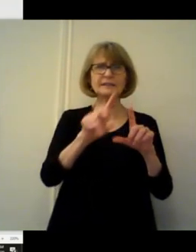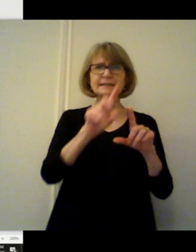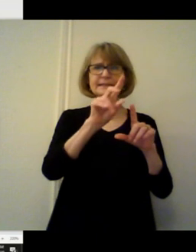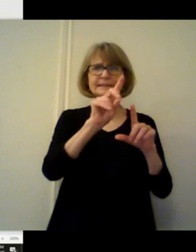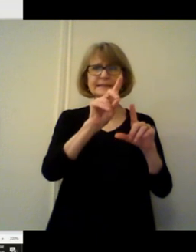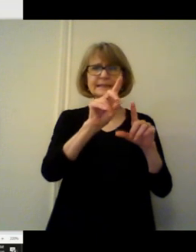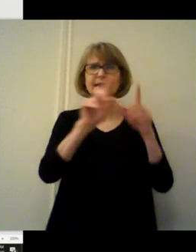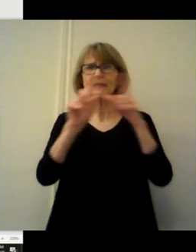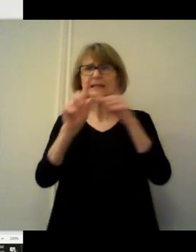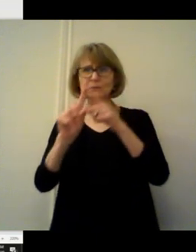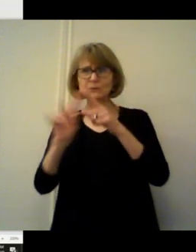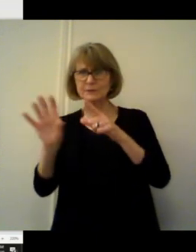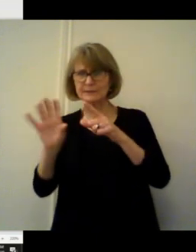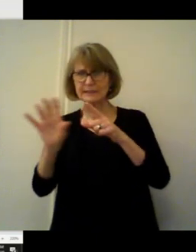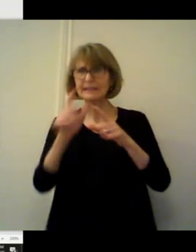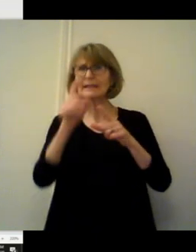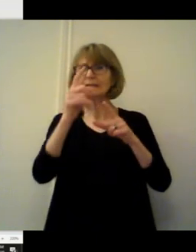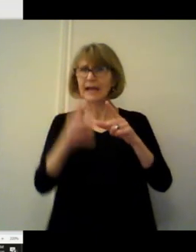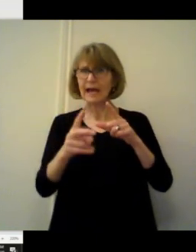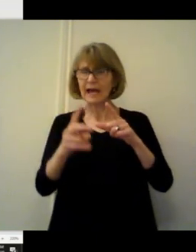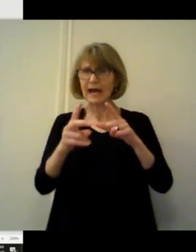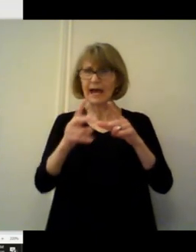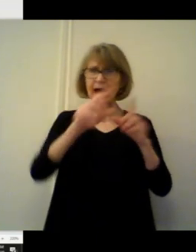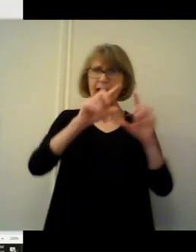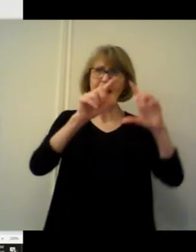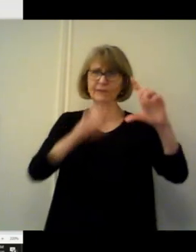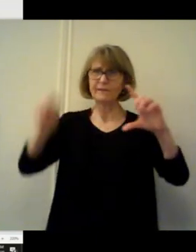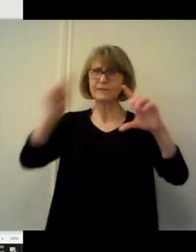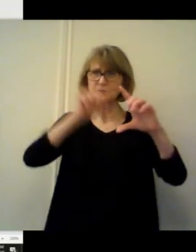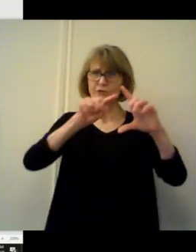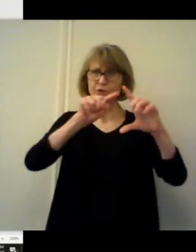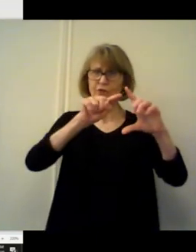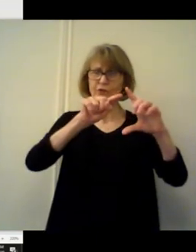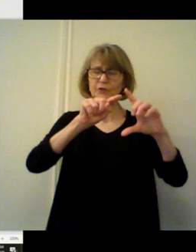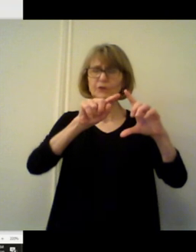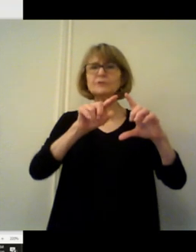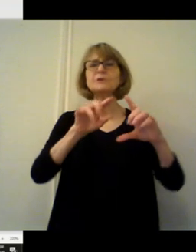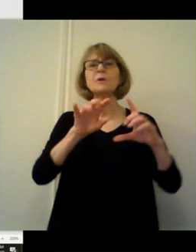C. So that's half of a circle, which is 180. Therefore, the inscribed angle right here should be 90.